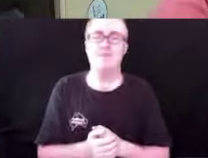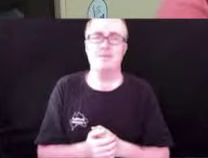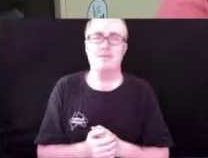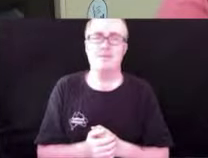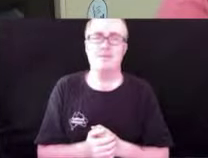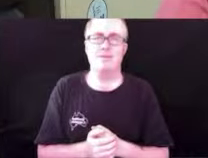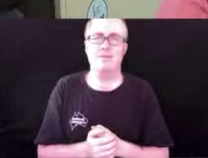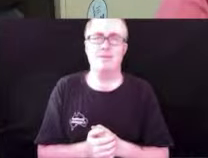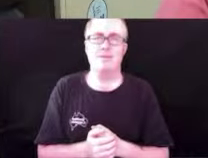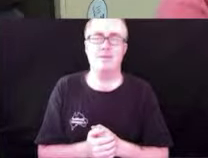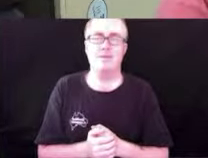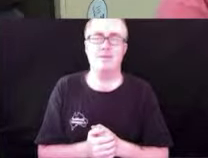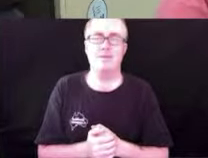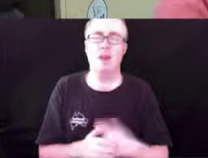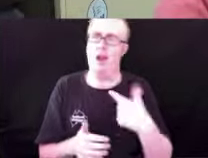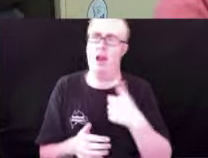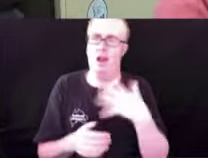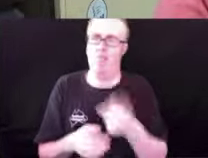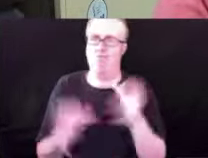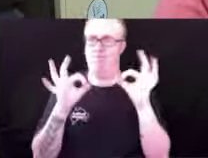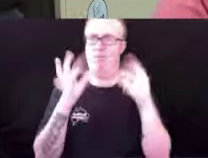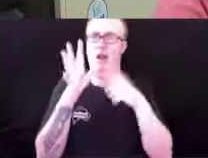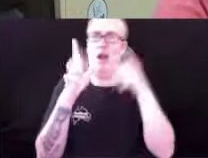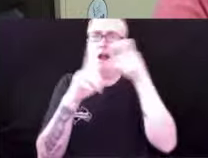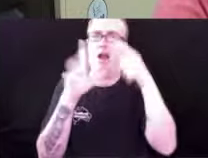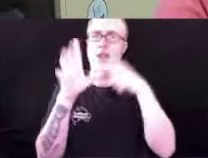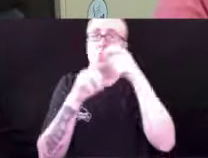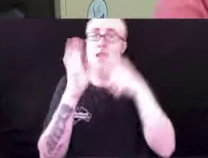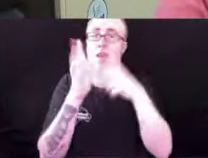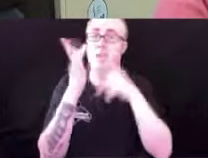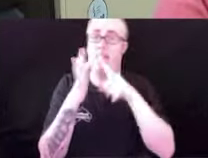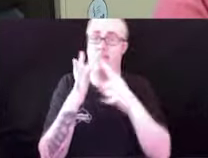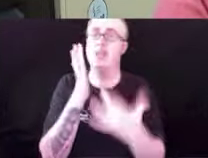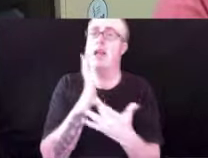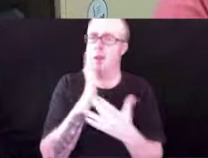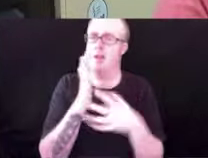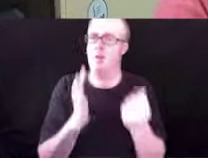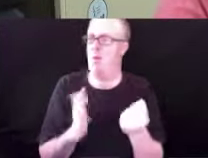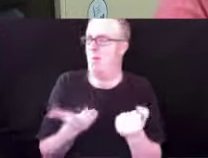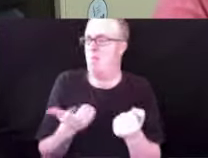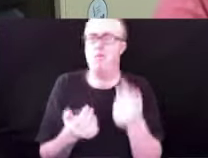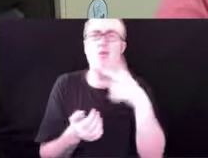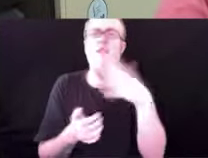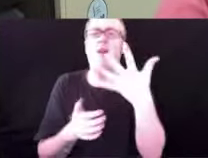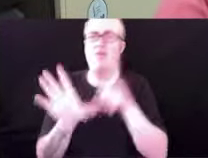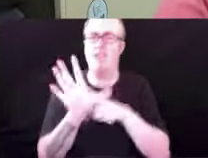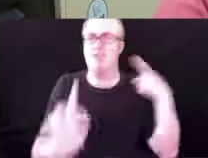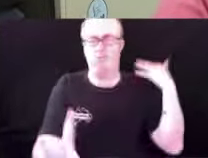and I've used adaptive technology for maybe 25 years.